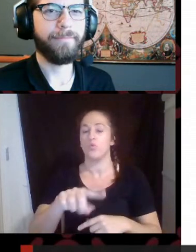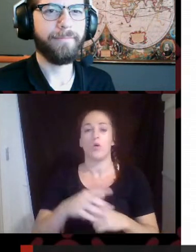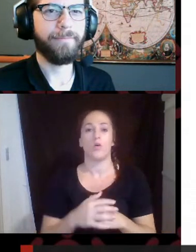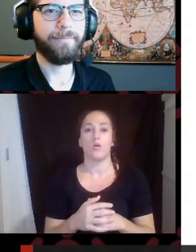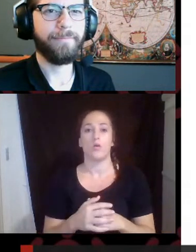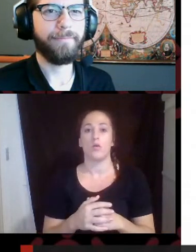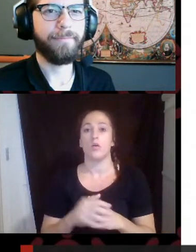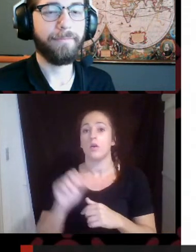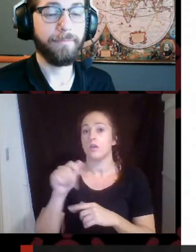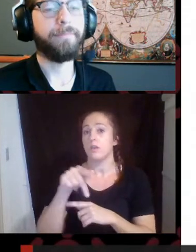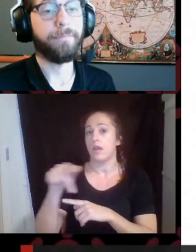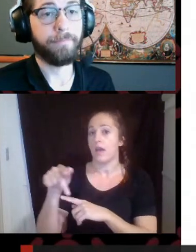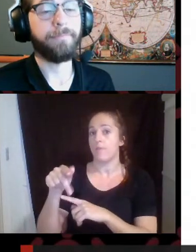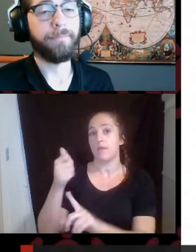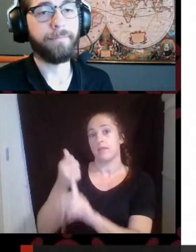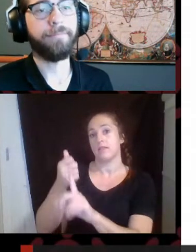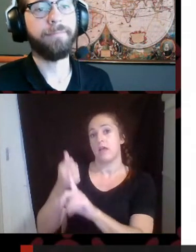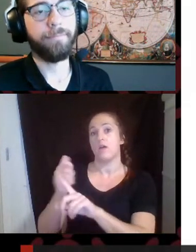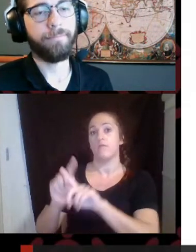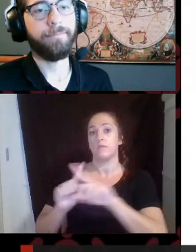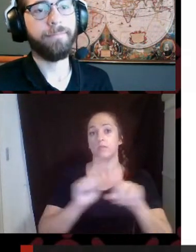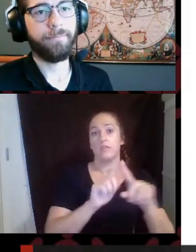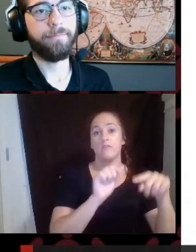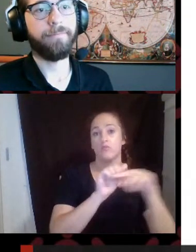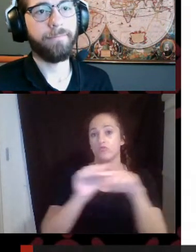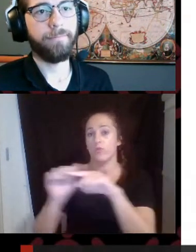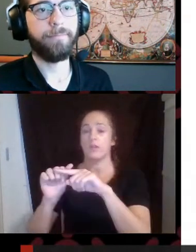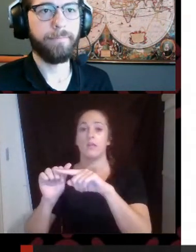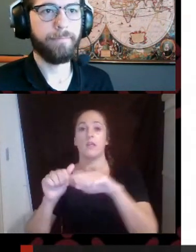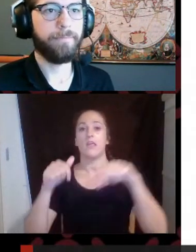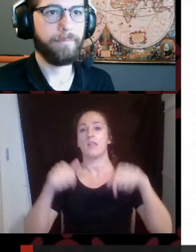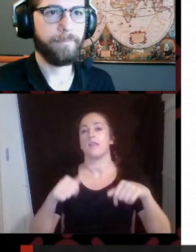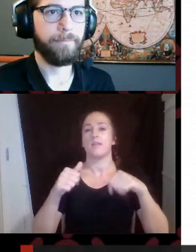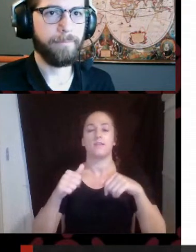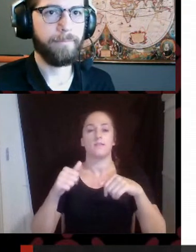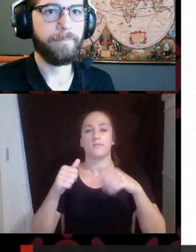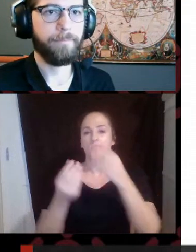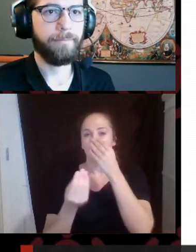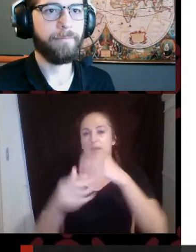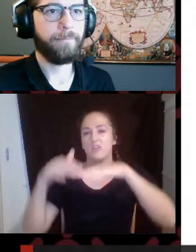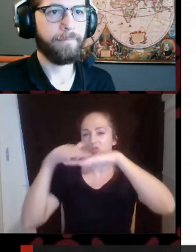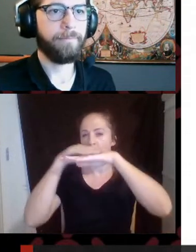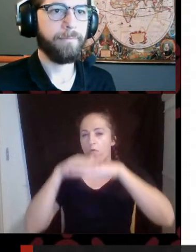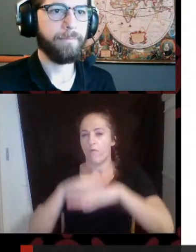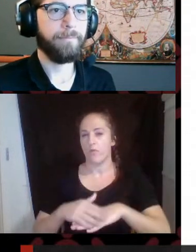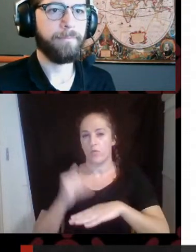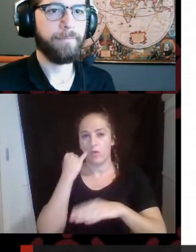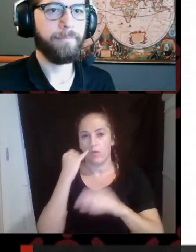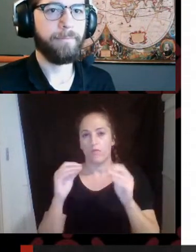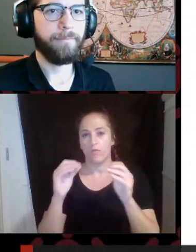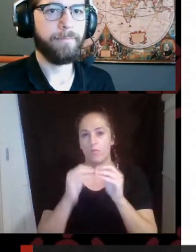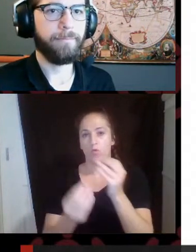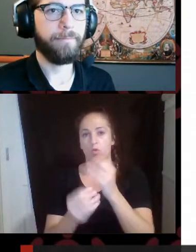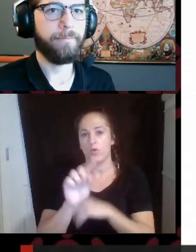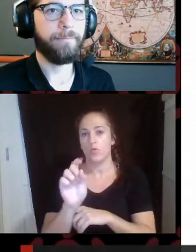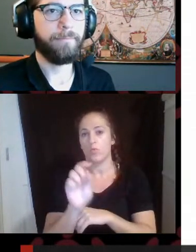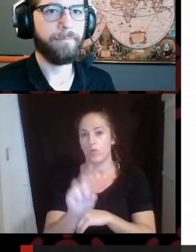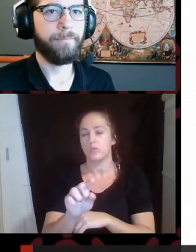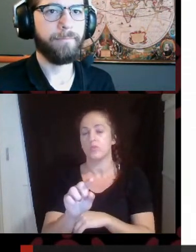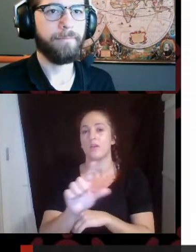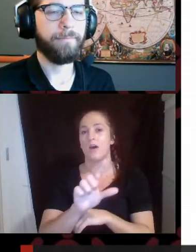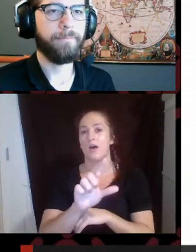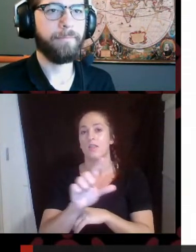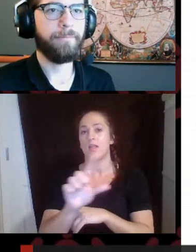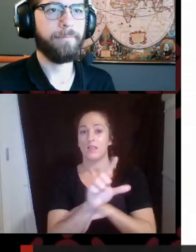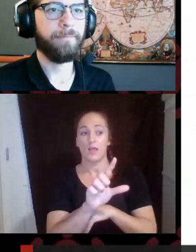could be their own training, this is going to be a broad overview. So if you have additional questions, if you go to our website on the left-hand side,